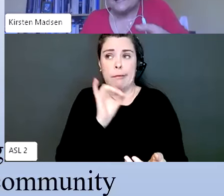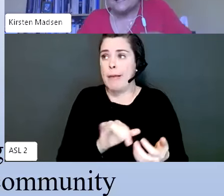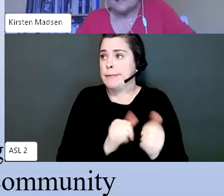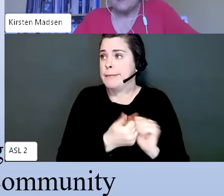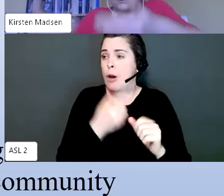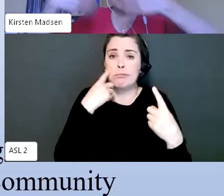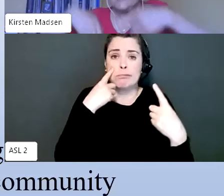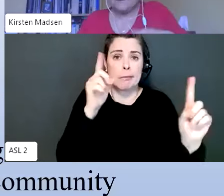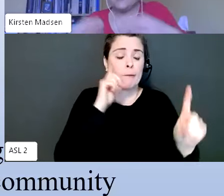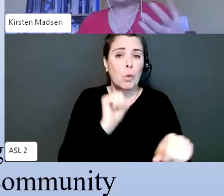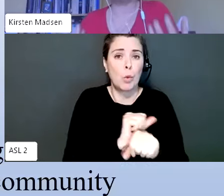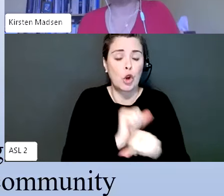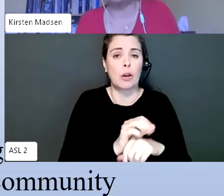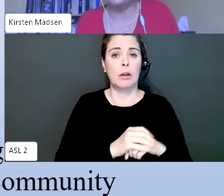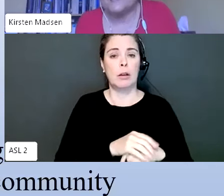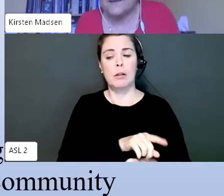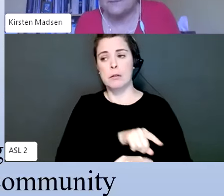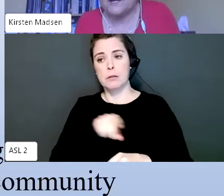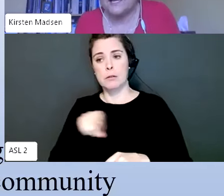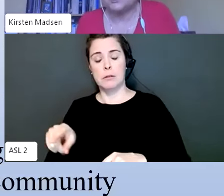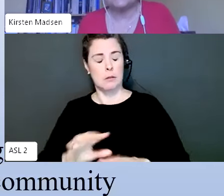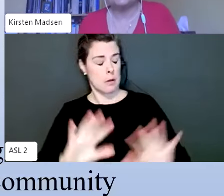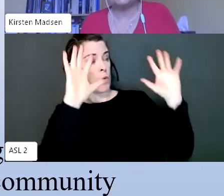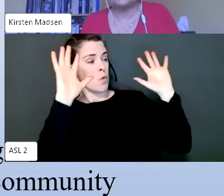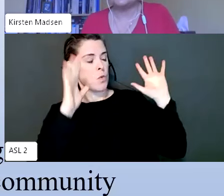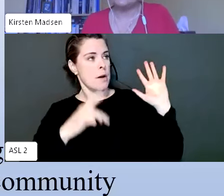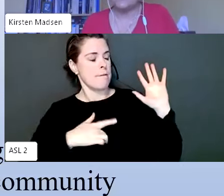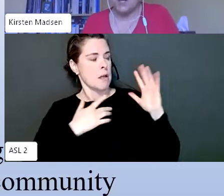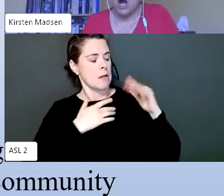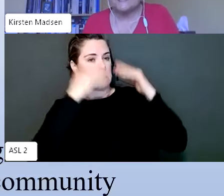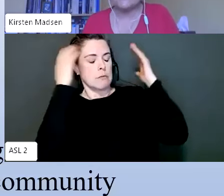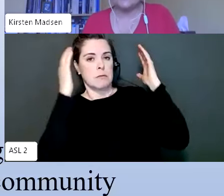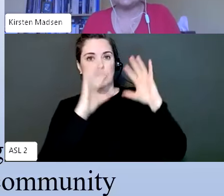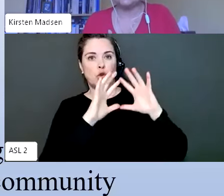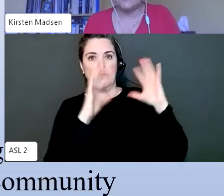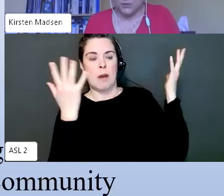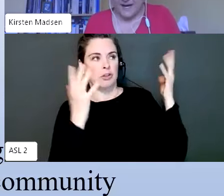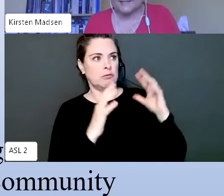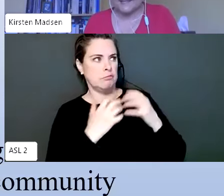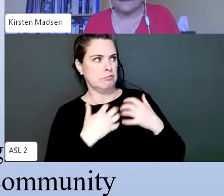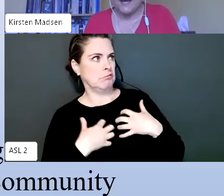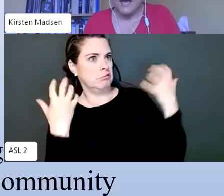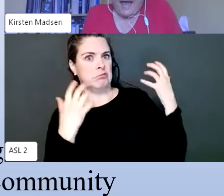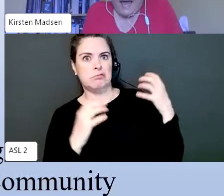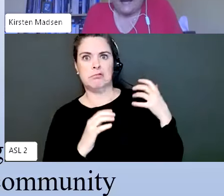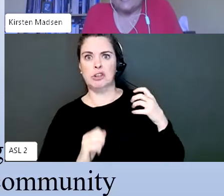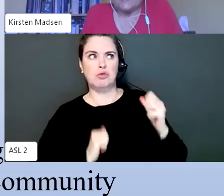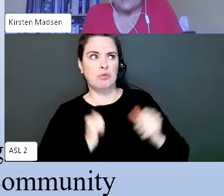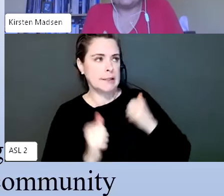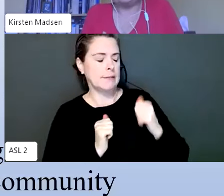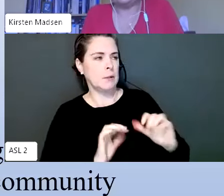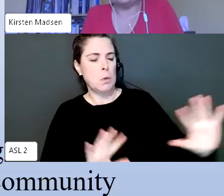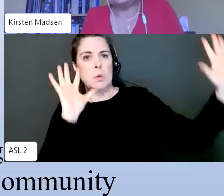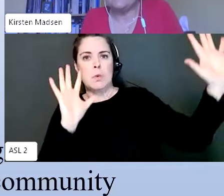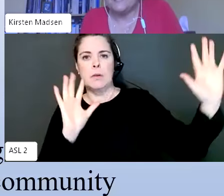But the recipient of this aggressive communication sees it as very hostile and aggressive, and